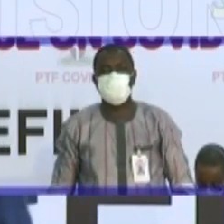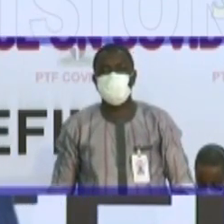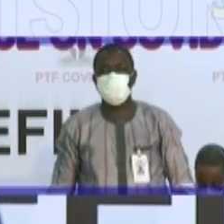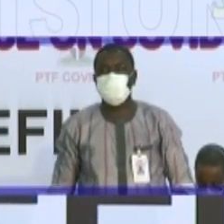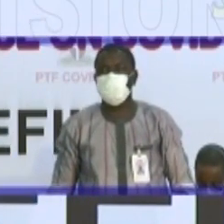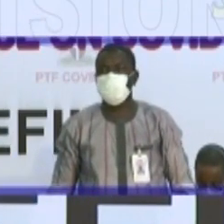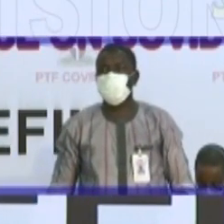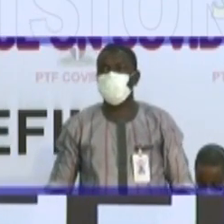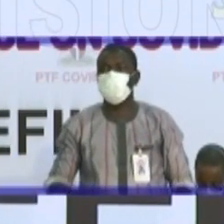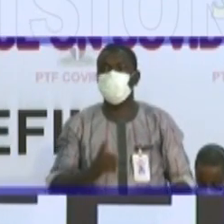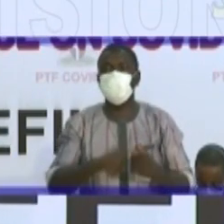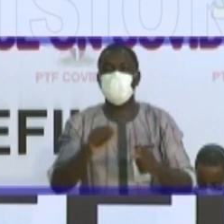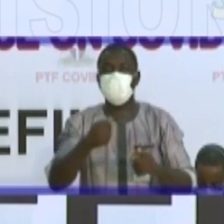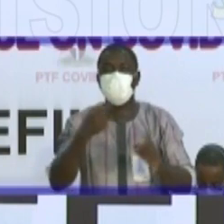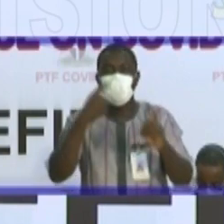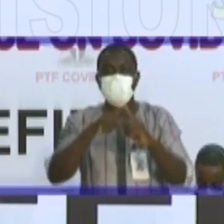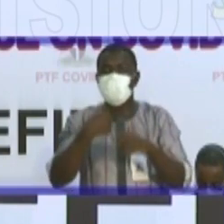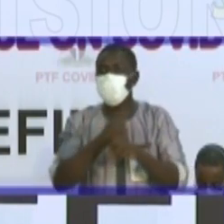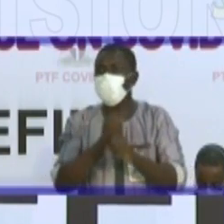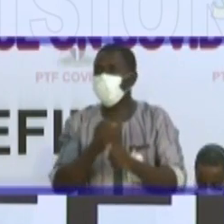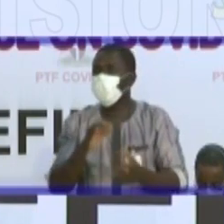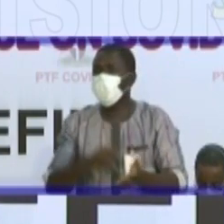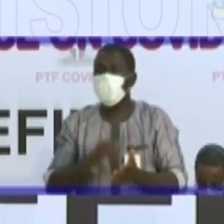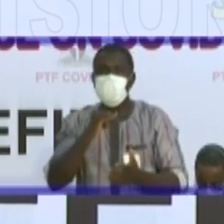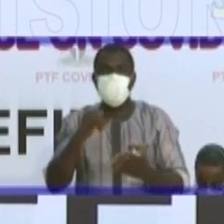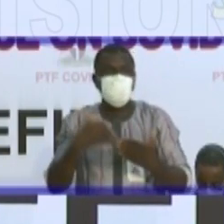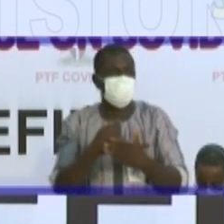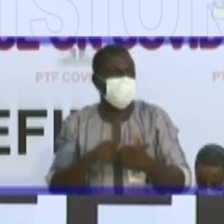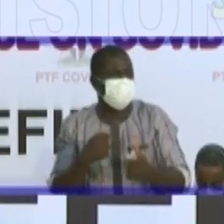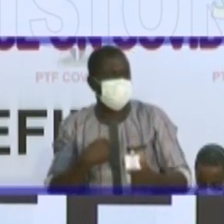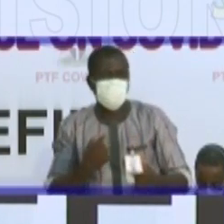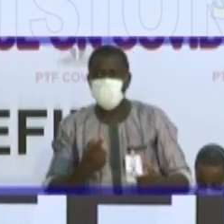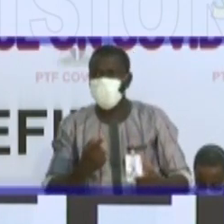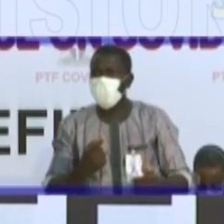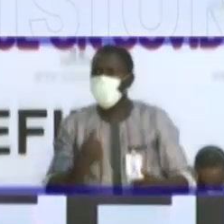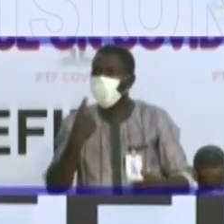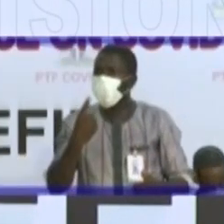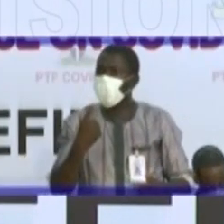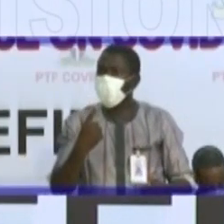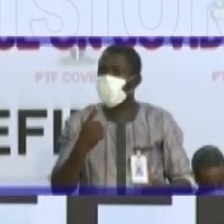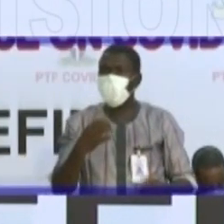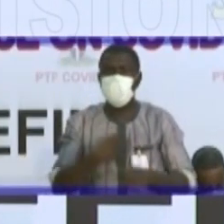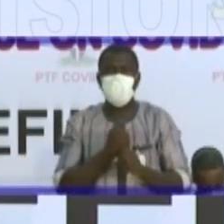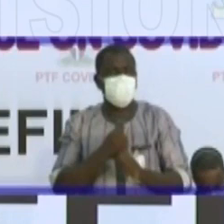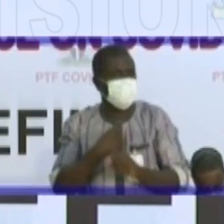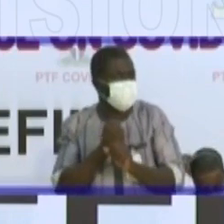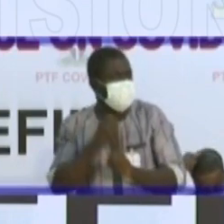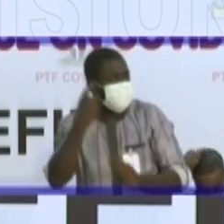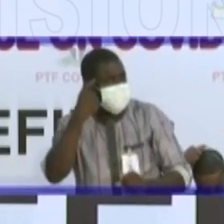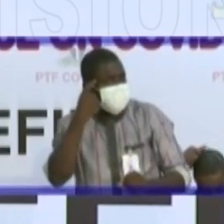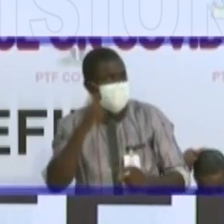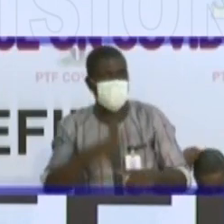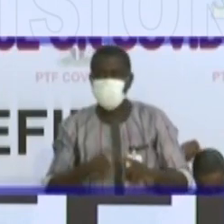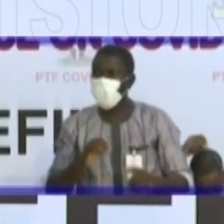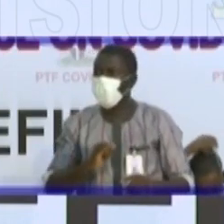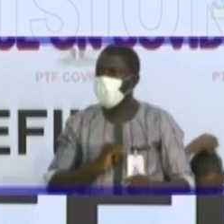In fact, the other point you make, I must confess, is new to me. It's one that it makes sense, but I certainly had